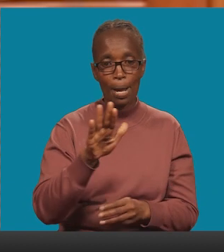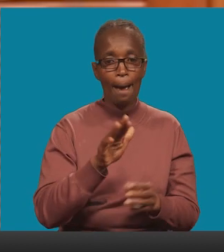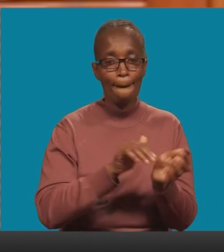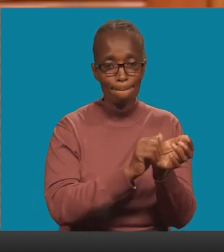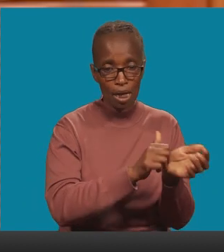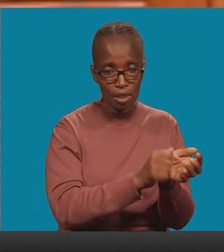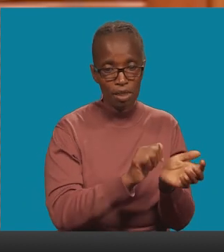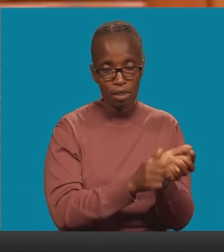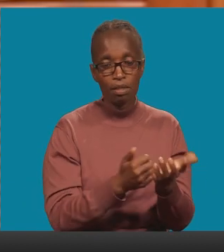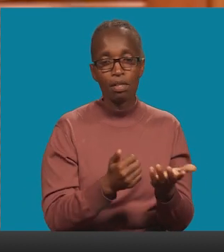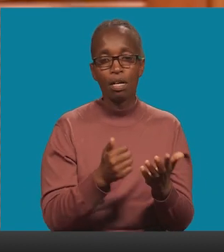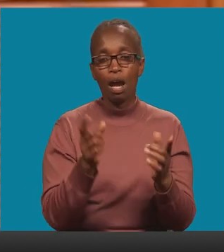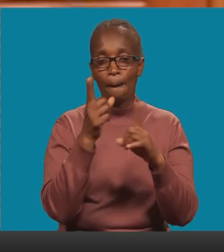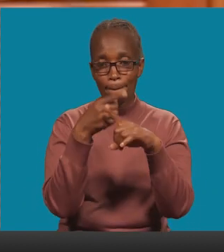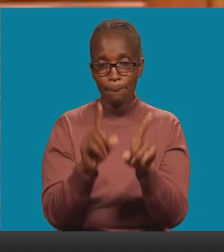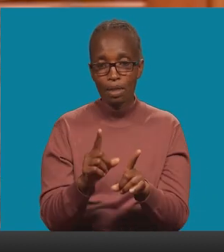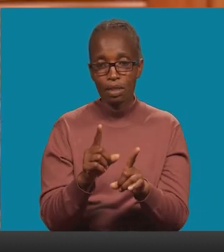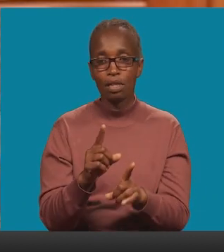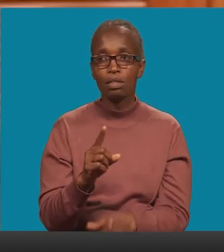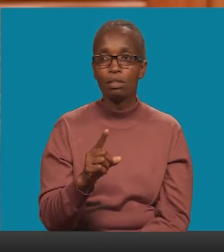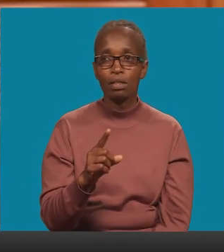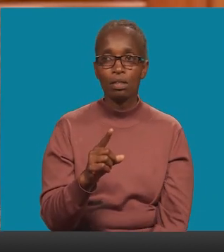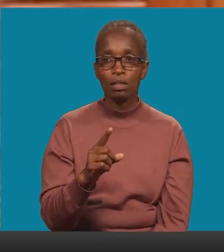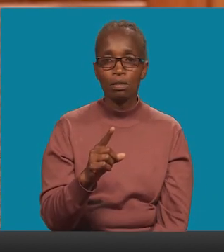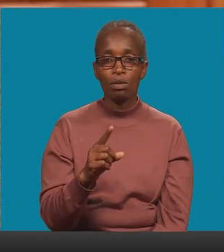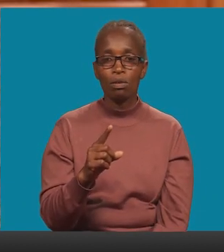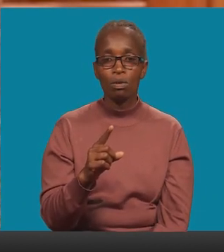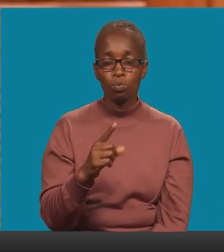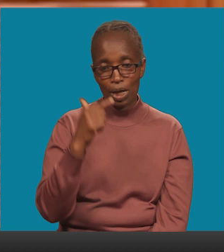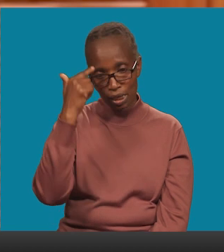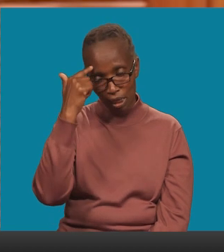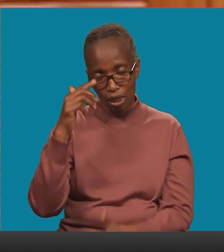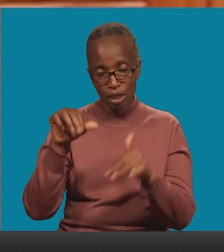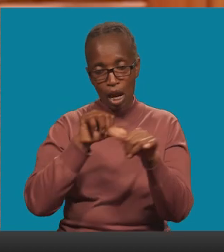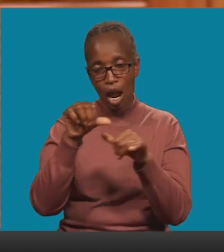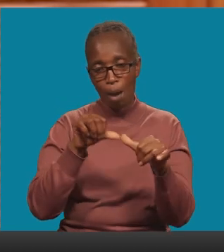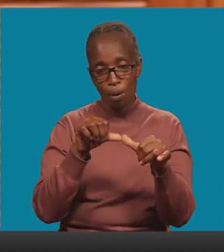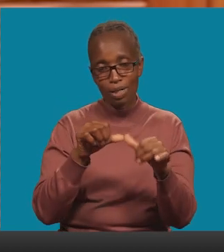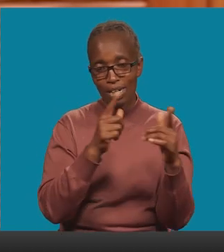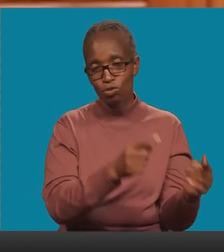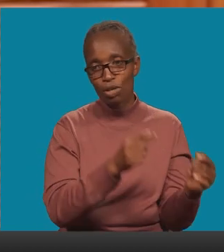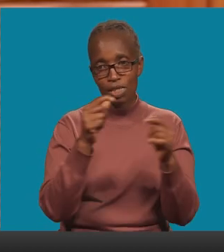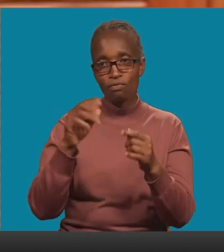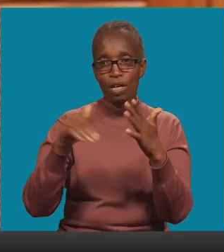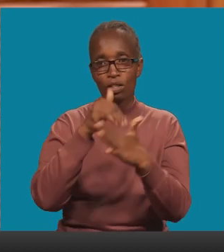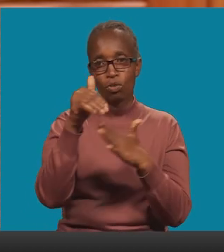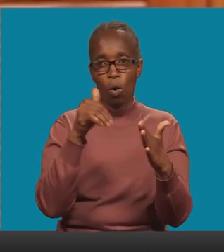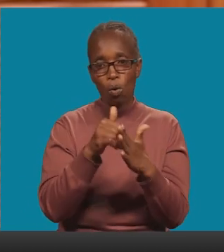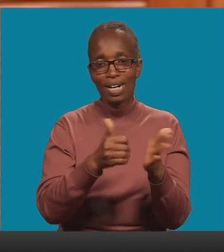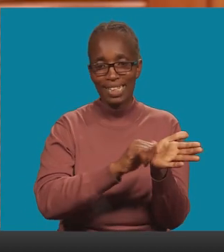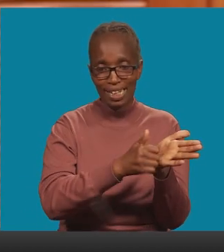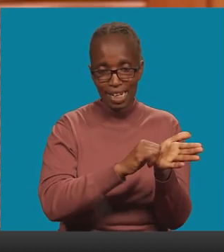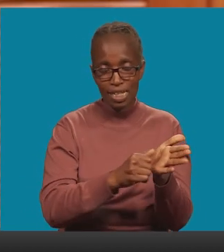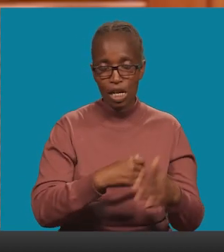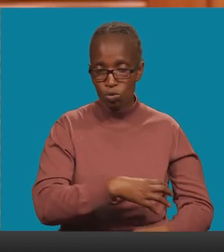her maize, but we are steadily importing all the grain to feed these refugee